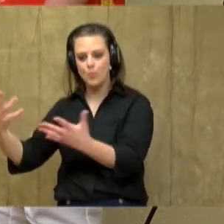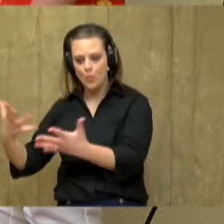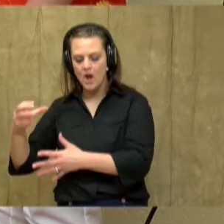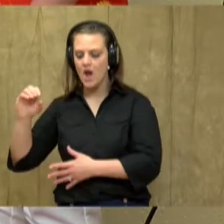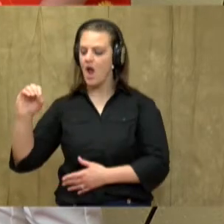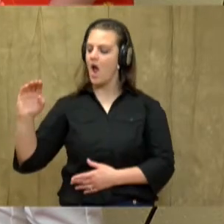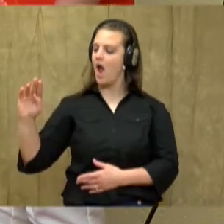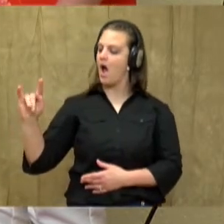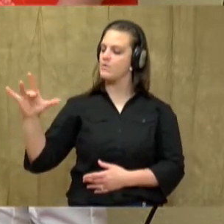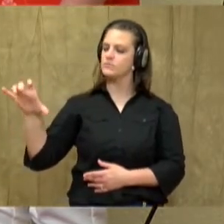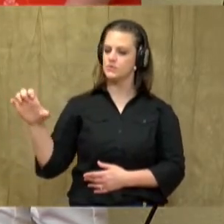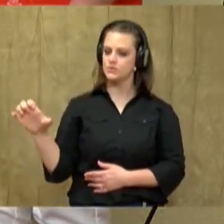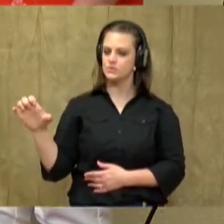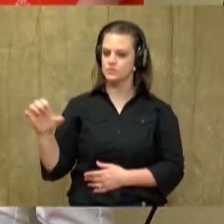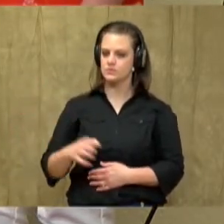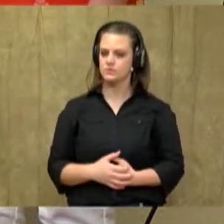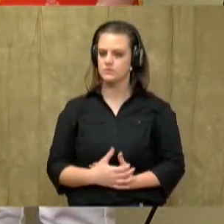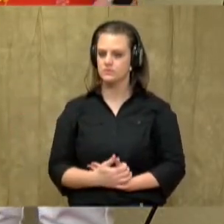obtuse angles.